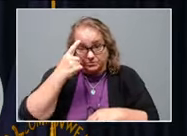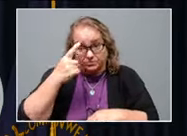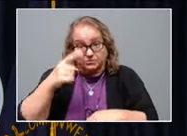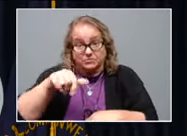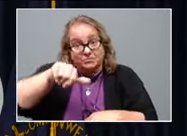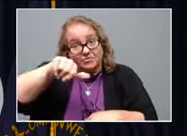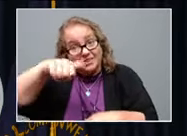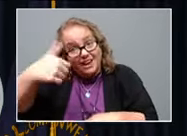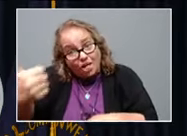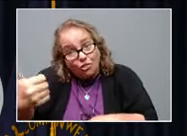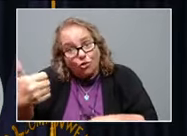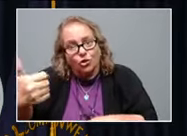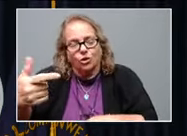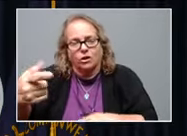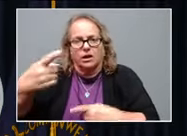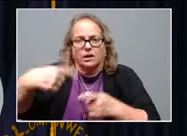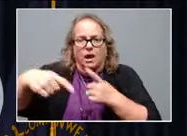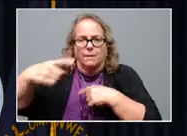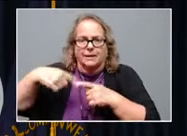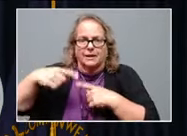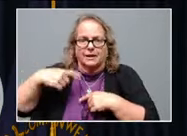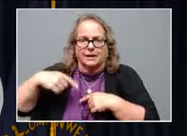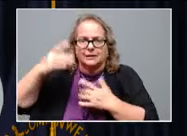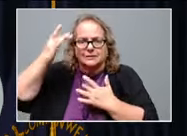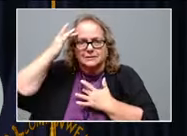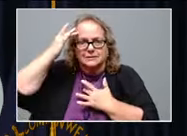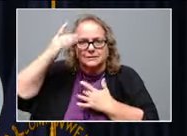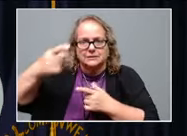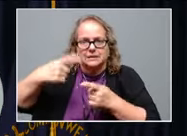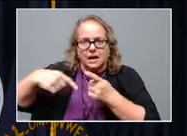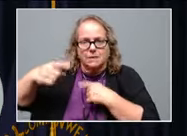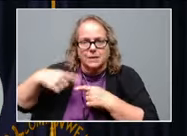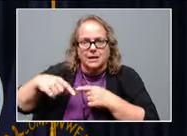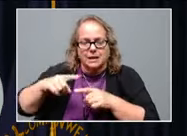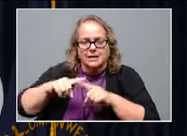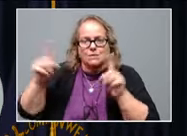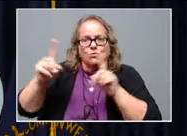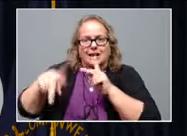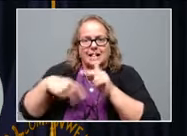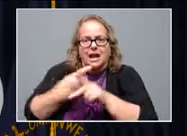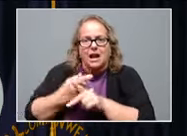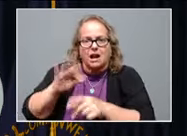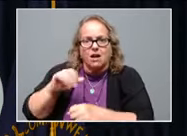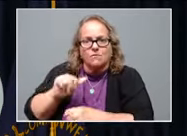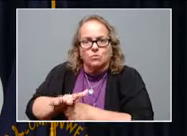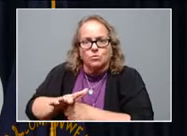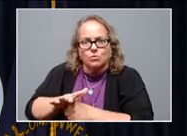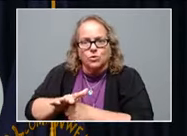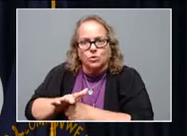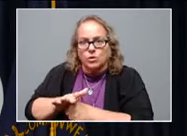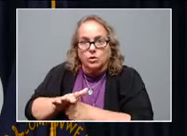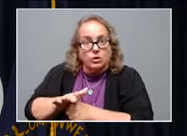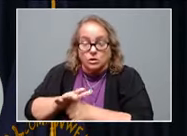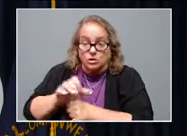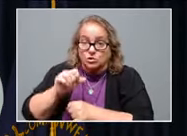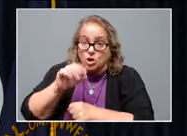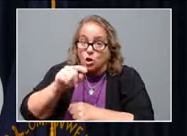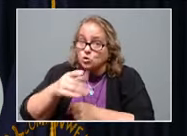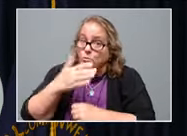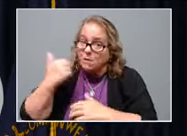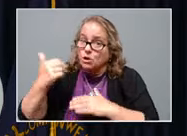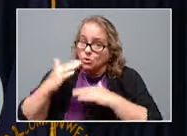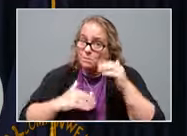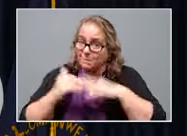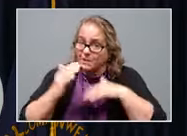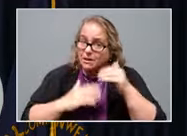thought, or some people said early on, that just having the original strain would protect you later on. And we see a ton of